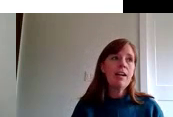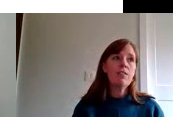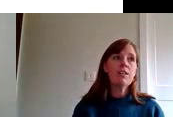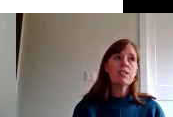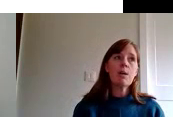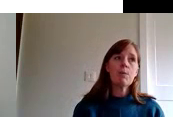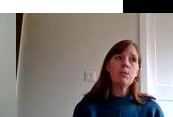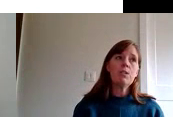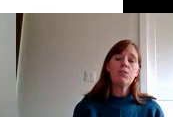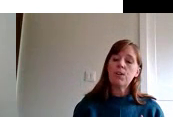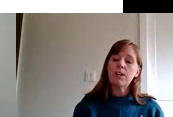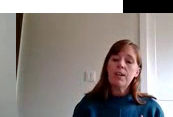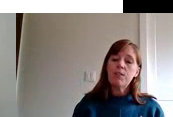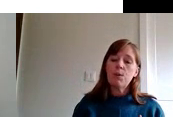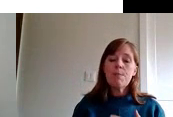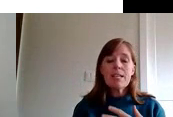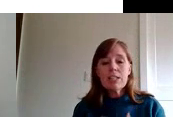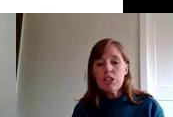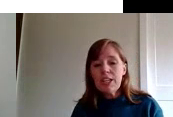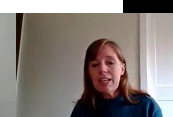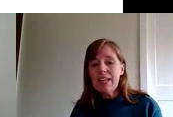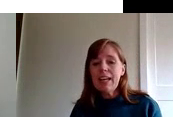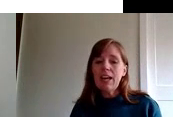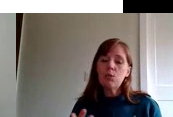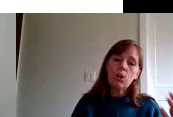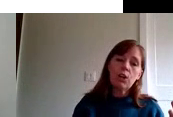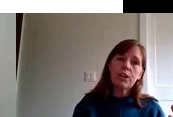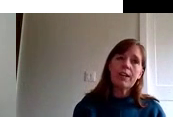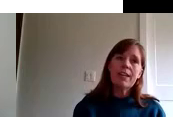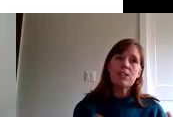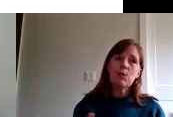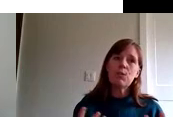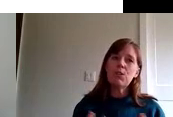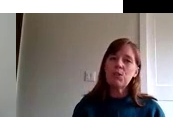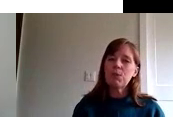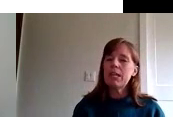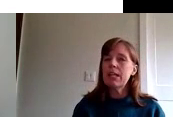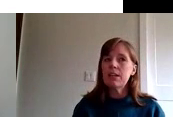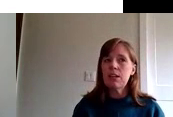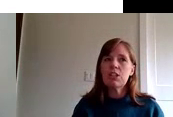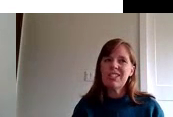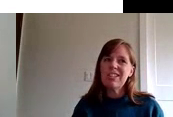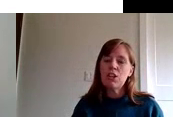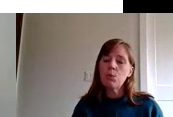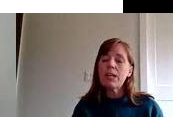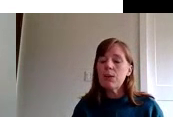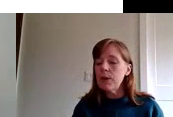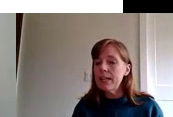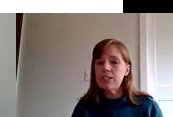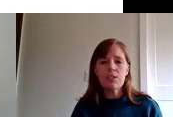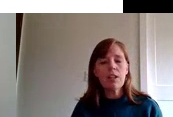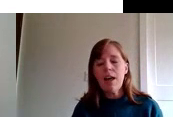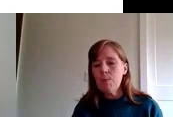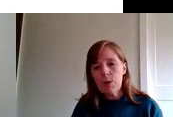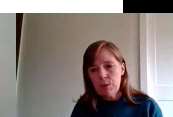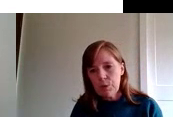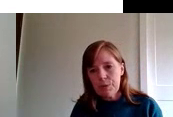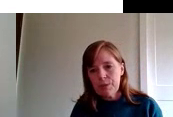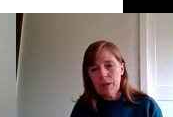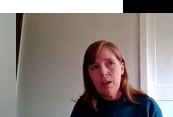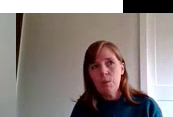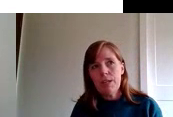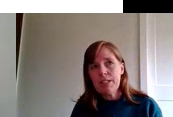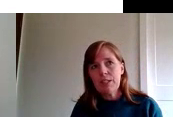Seesaw, and there's opportunities for messaging and work. And so those are just three ways. There's a lot